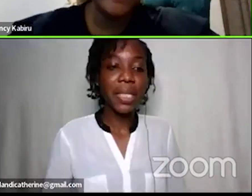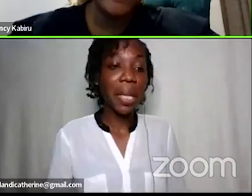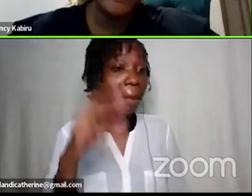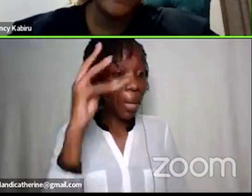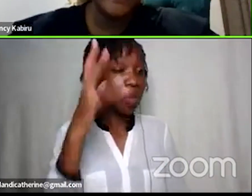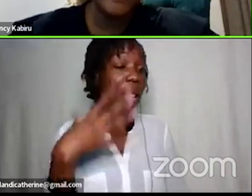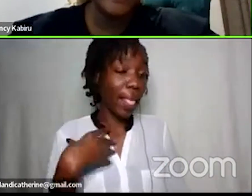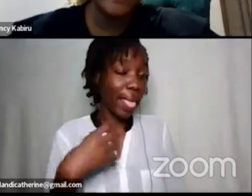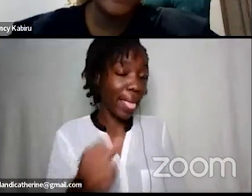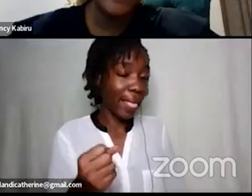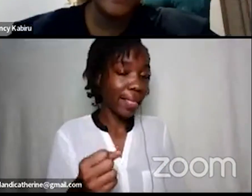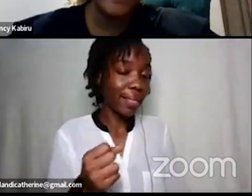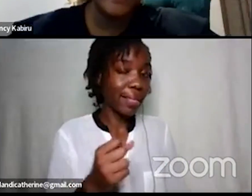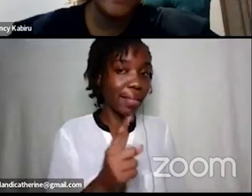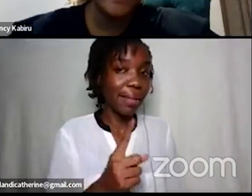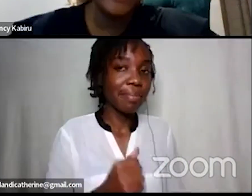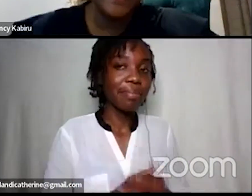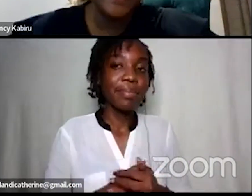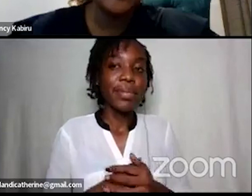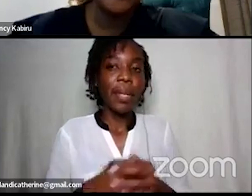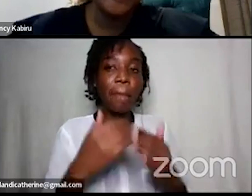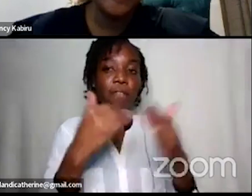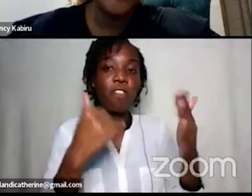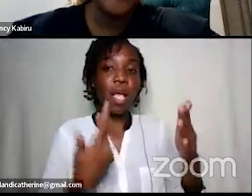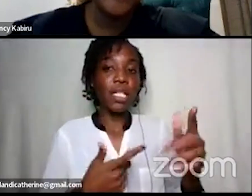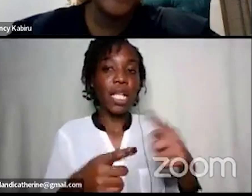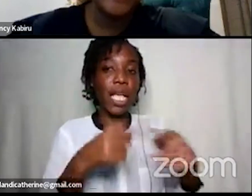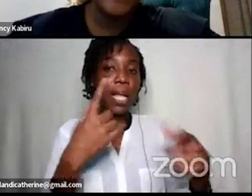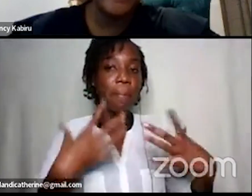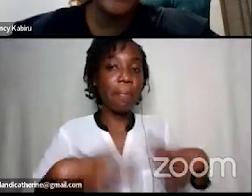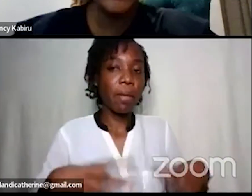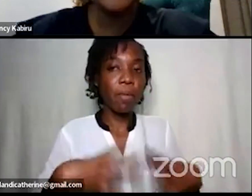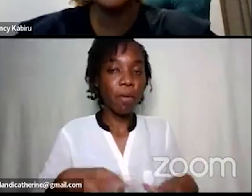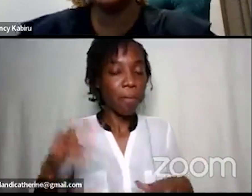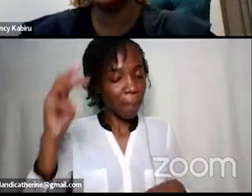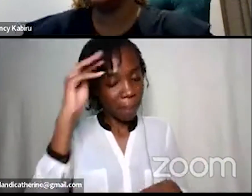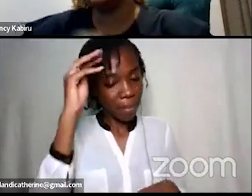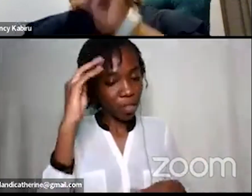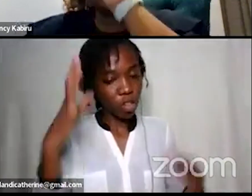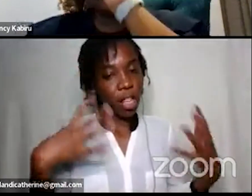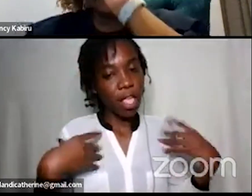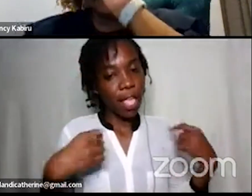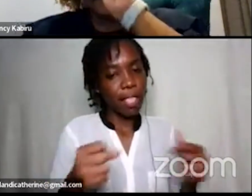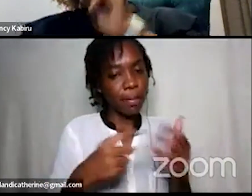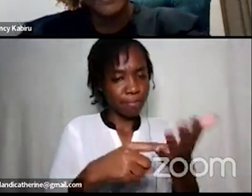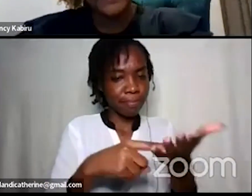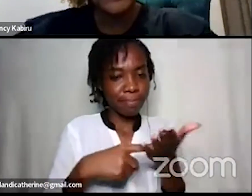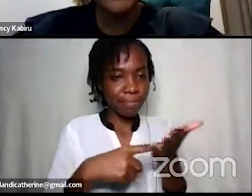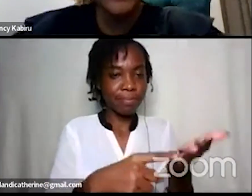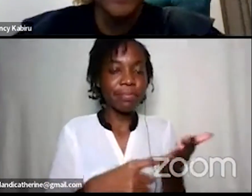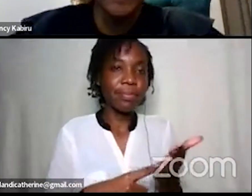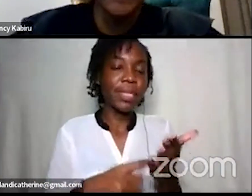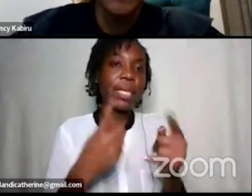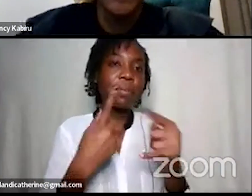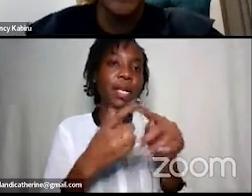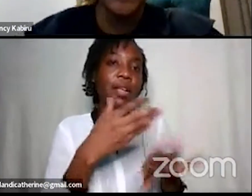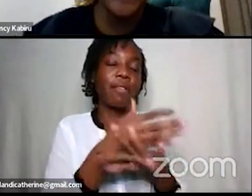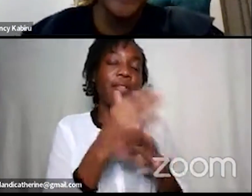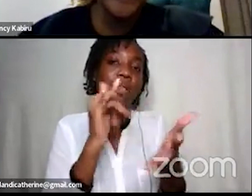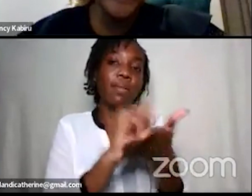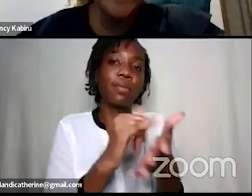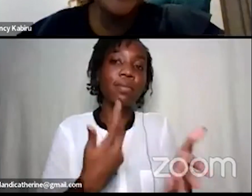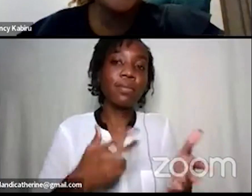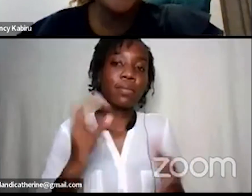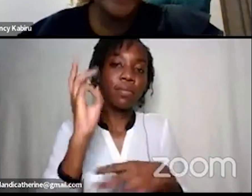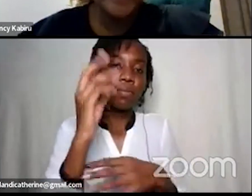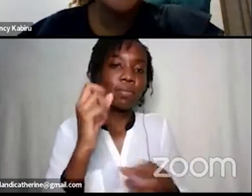thought, let's plug this one in before we kill people by mental health discussions. But then after that, we're also doing